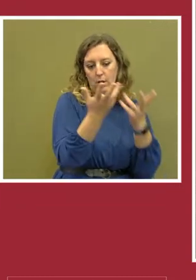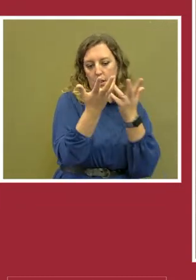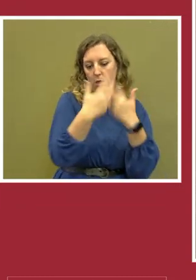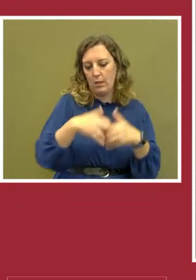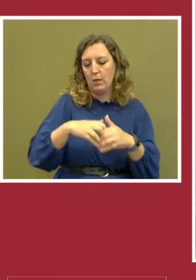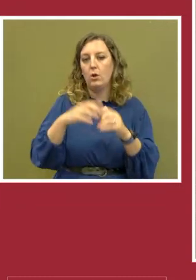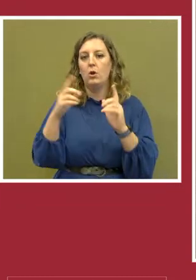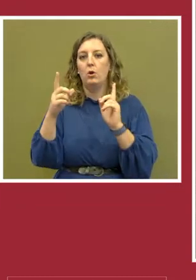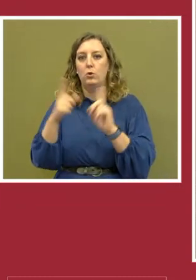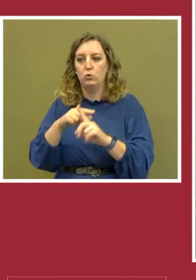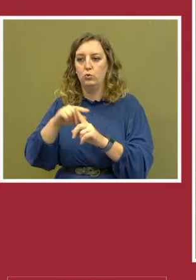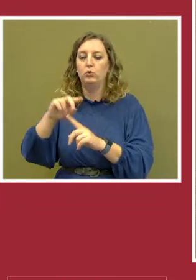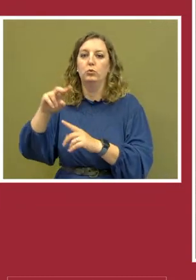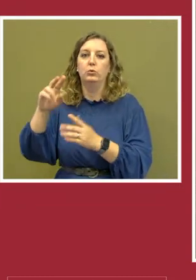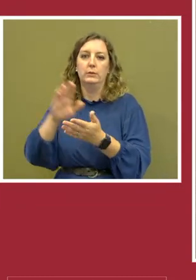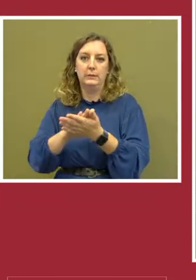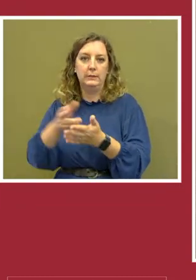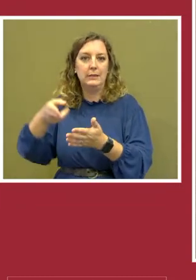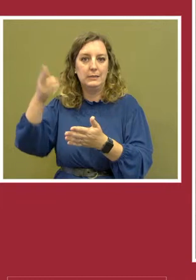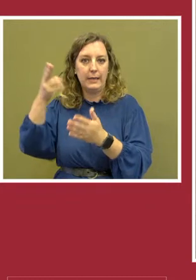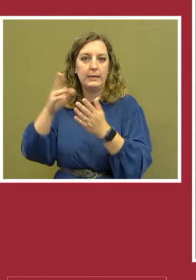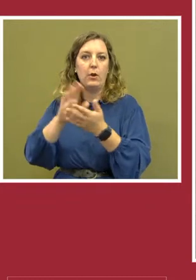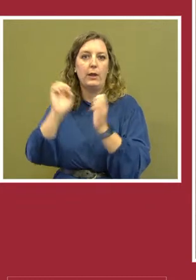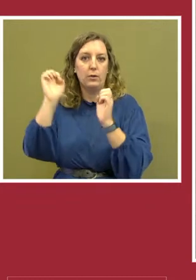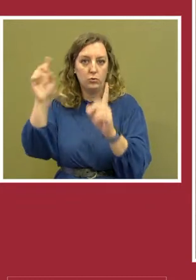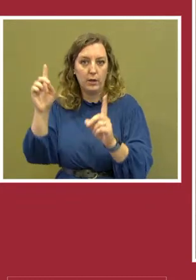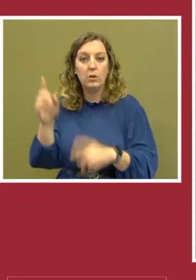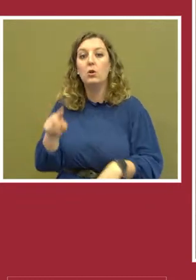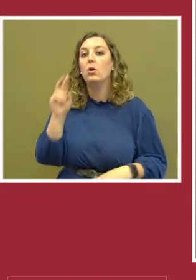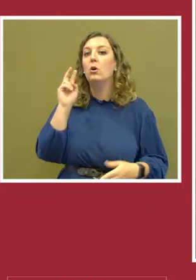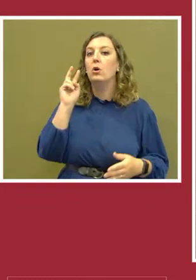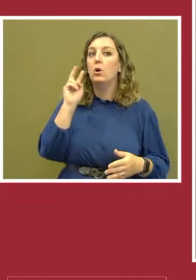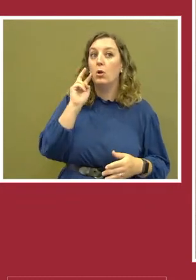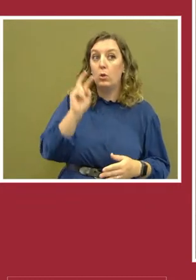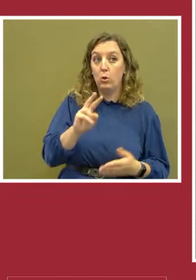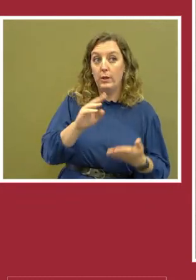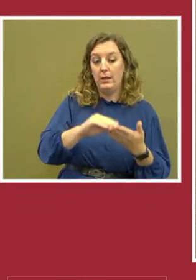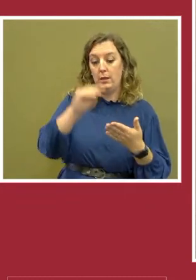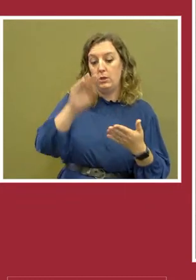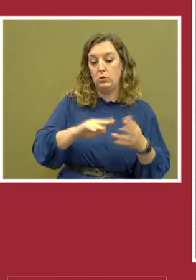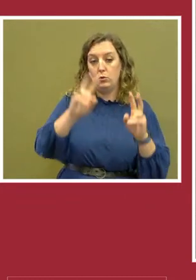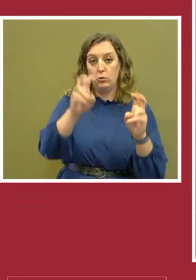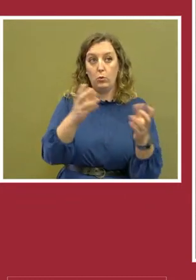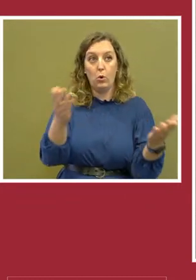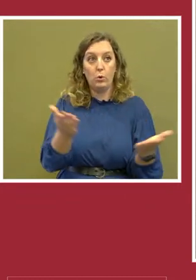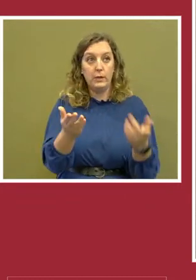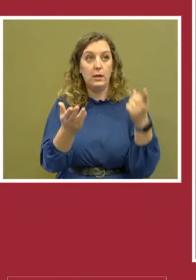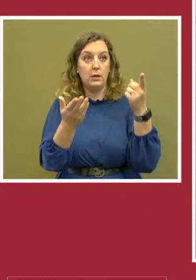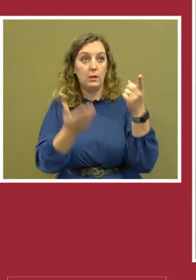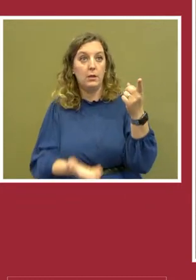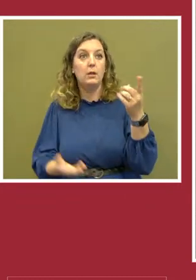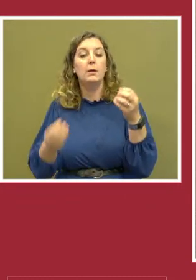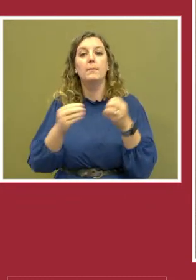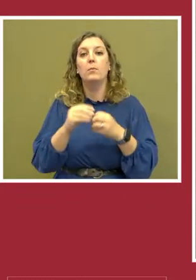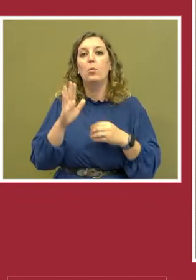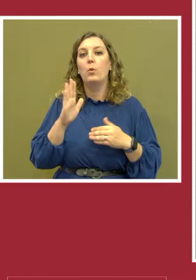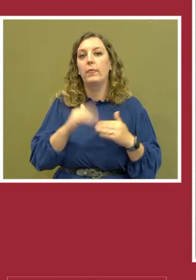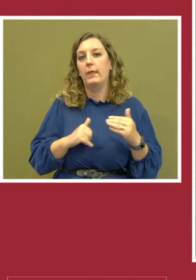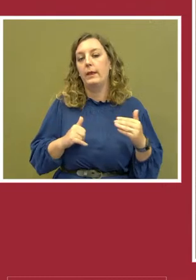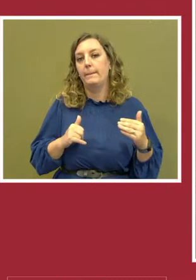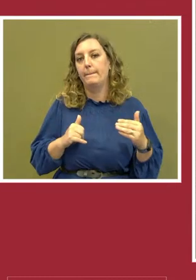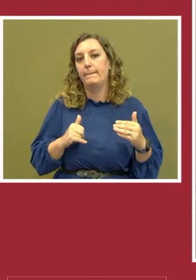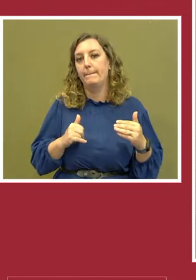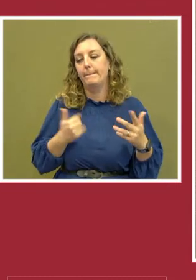the fabric of secondary education. Looking beyond, looking to the student quote here, and looking beyond